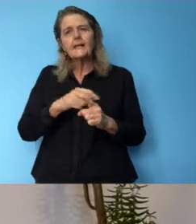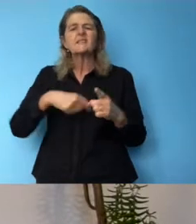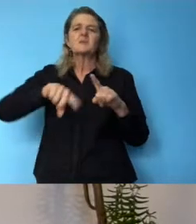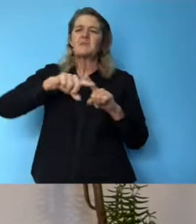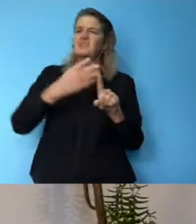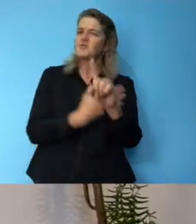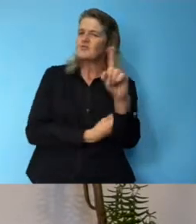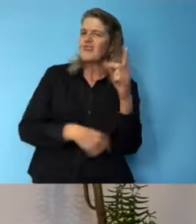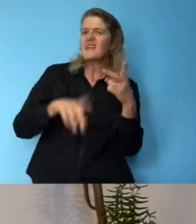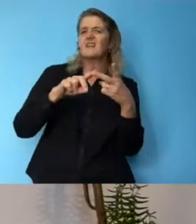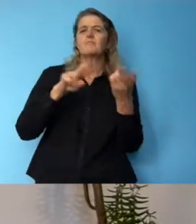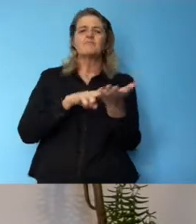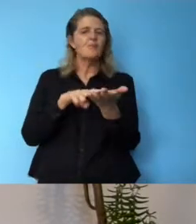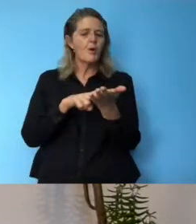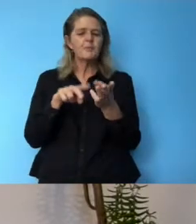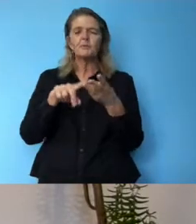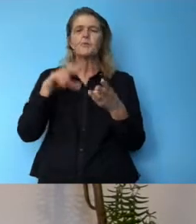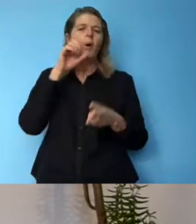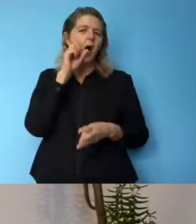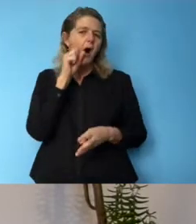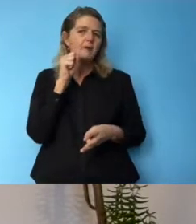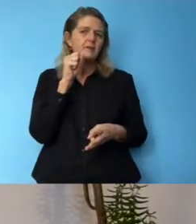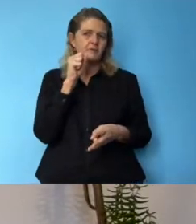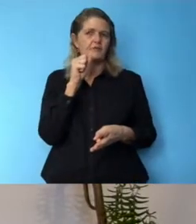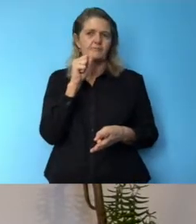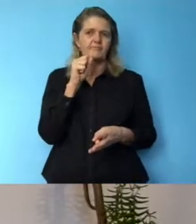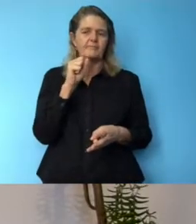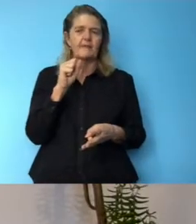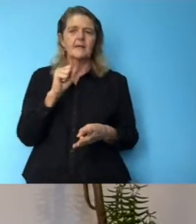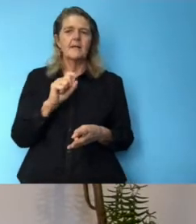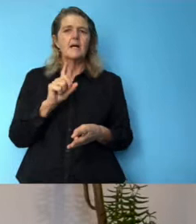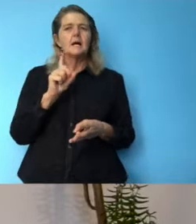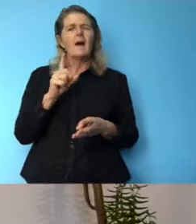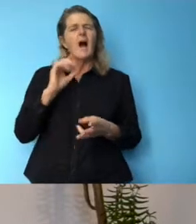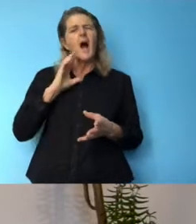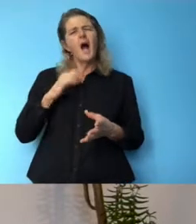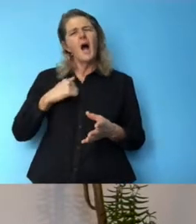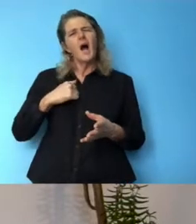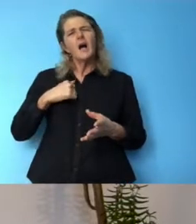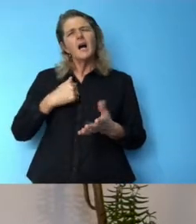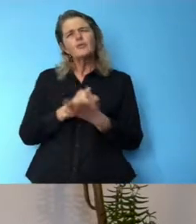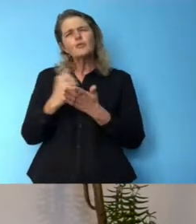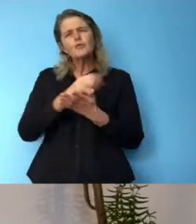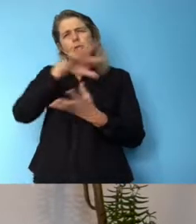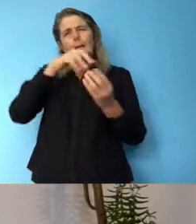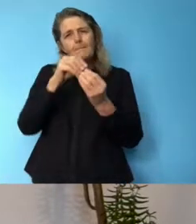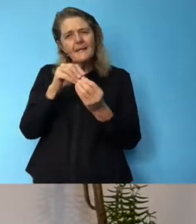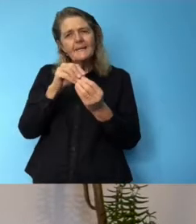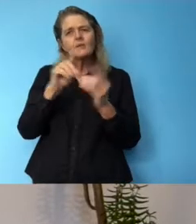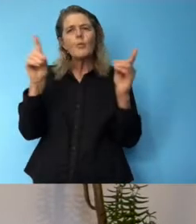green or a purple or an orange just to add in, but I kind of mix what's called a painter's grey.